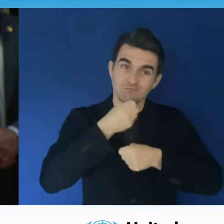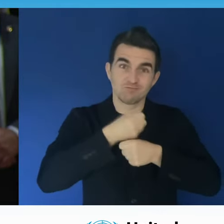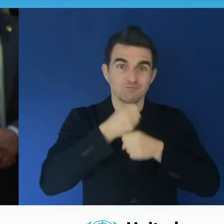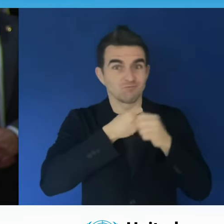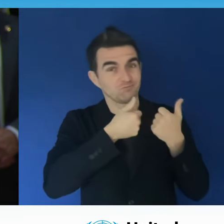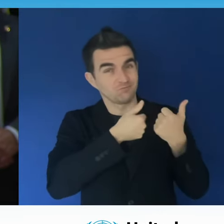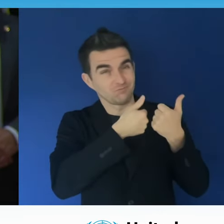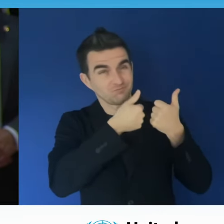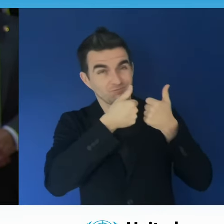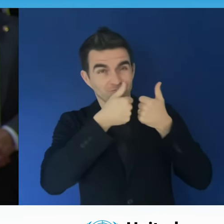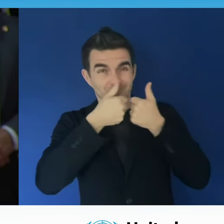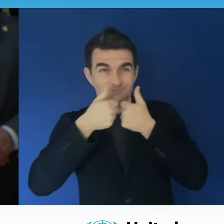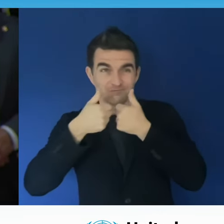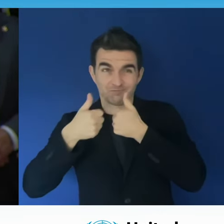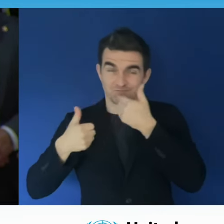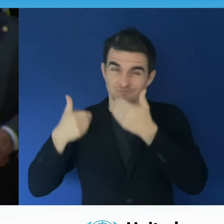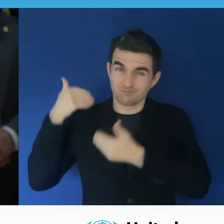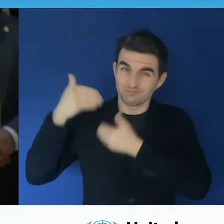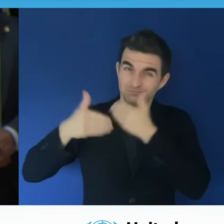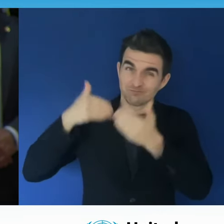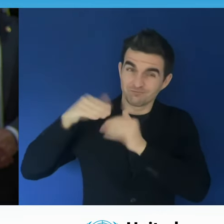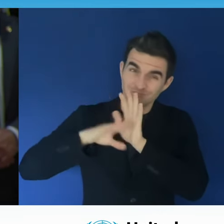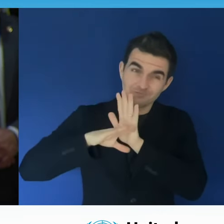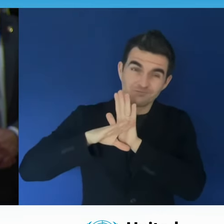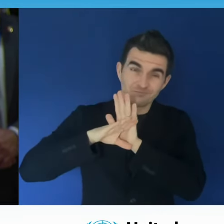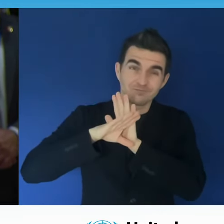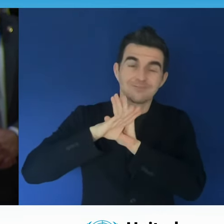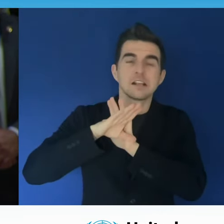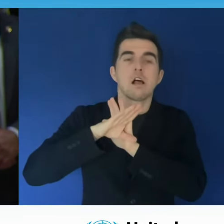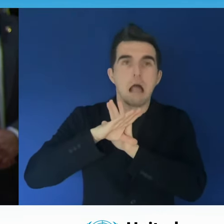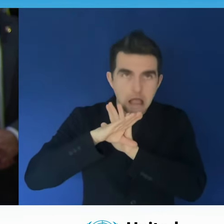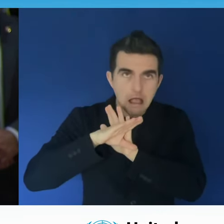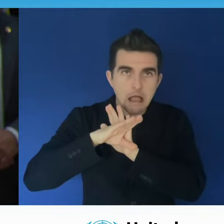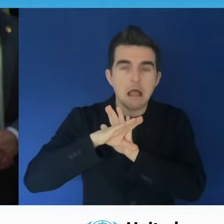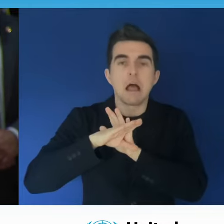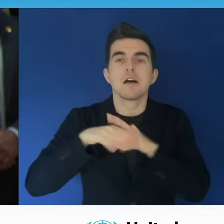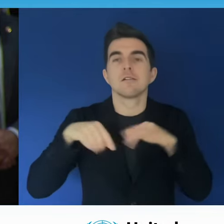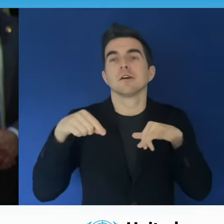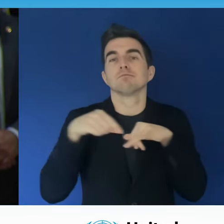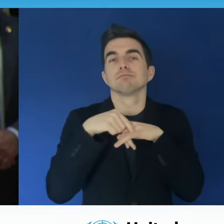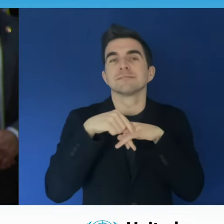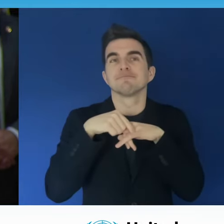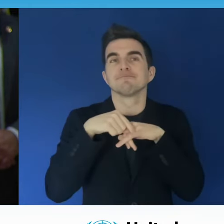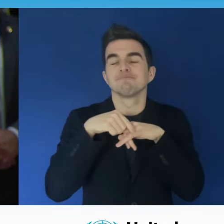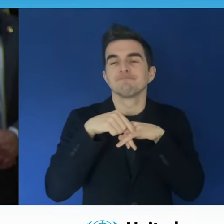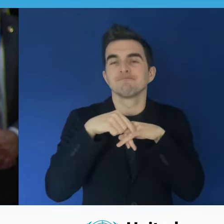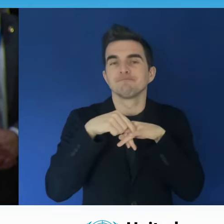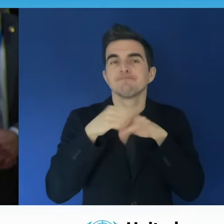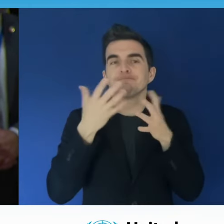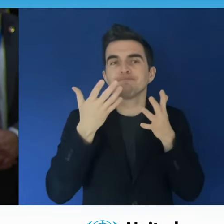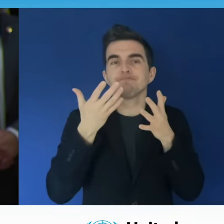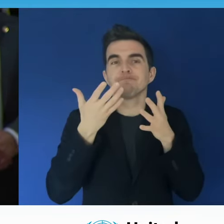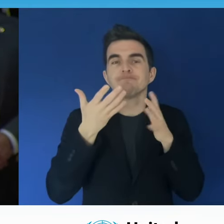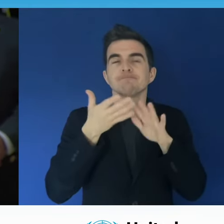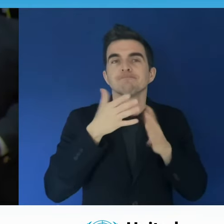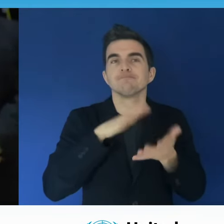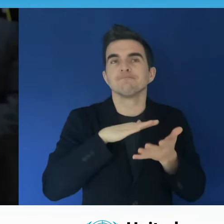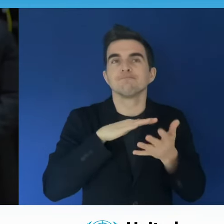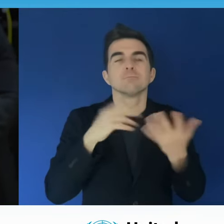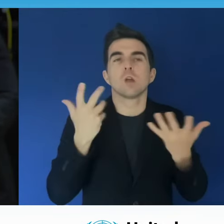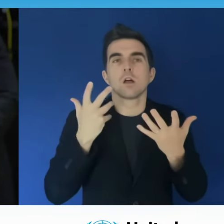2020. She became the only breadwinner for the family, playing both a role of a mom and a